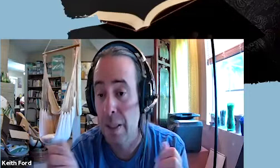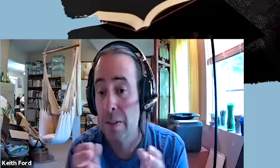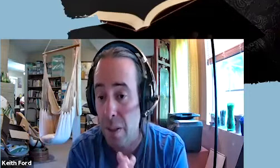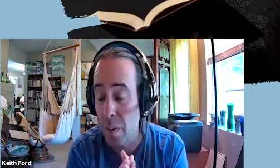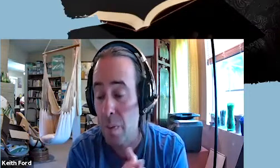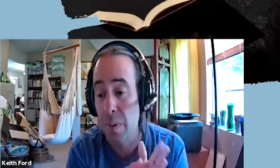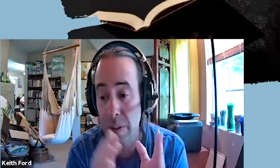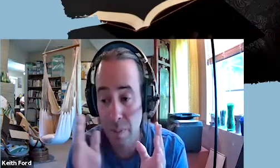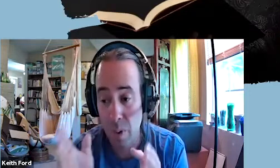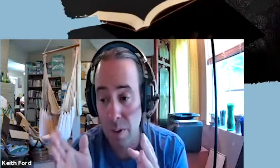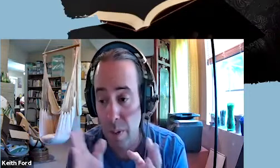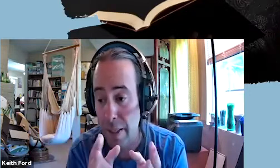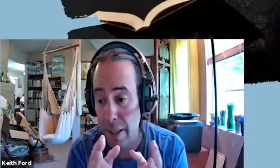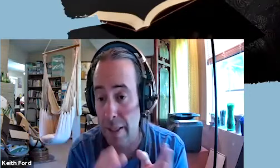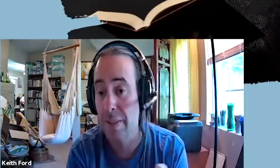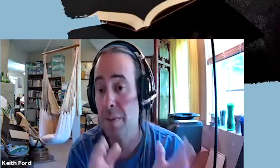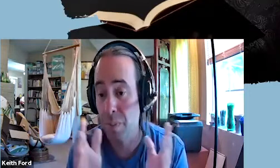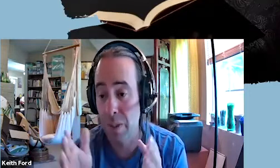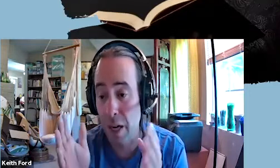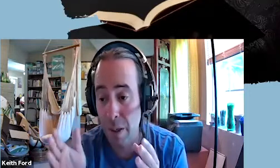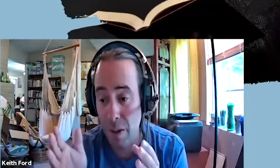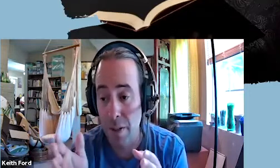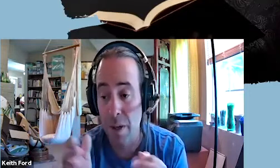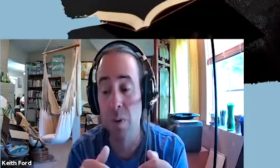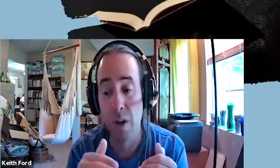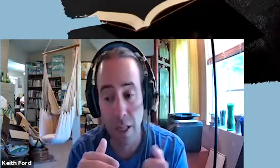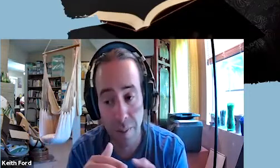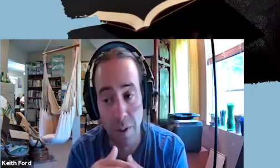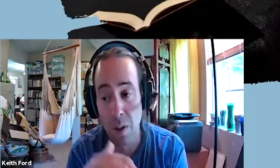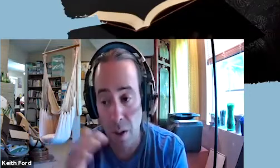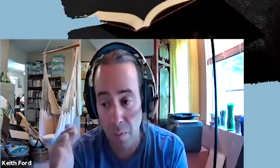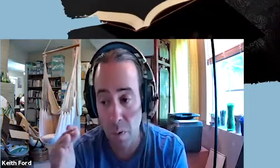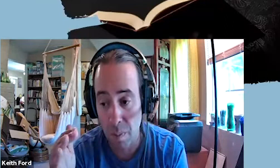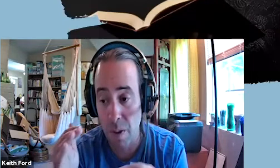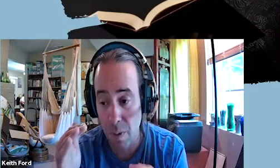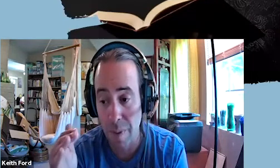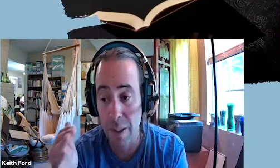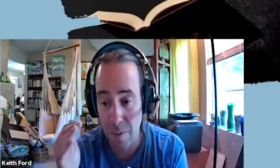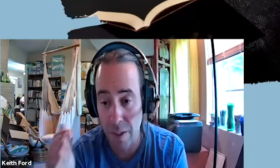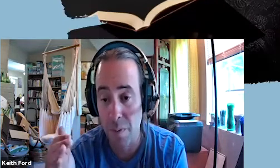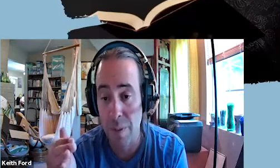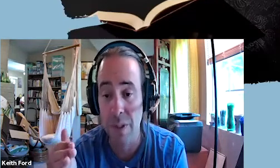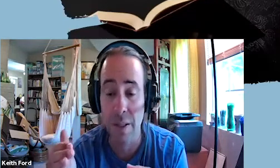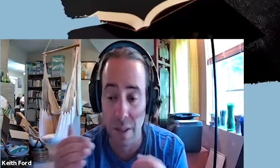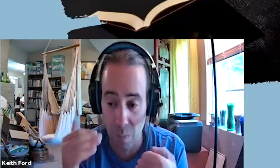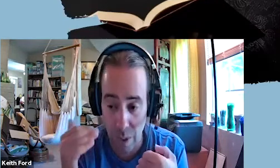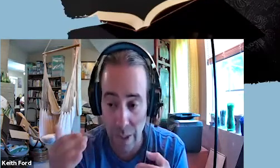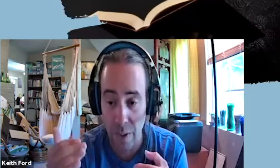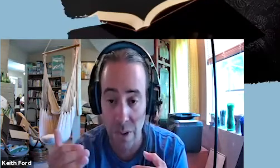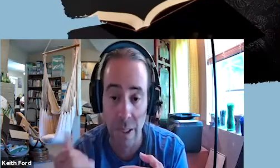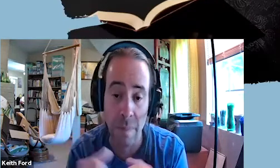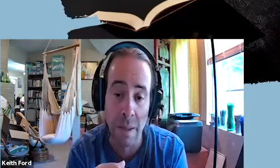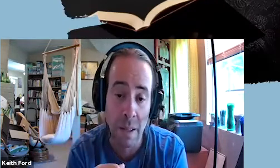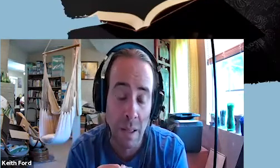okay? So it is important to recognize when we talk about contract, we're talking about the long-form agreement that is found on the website that